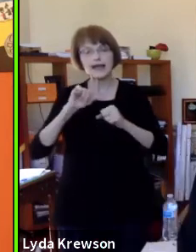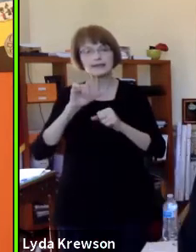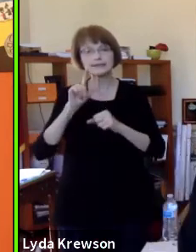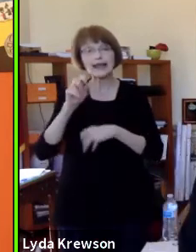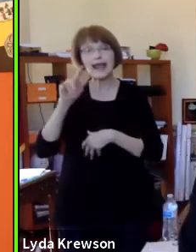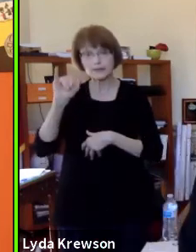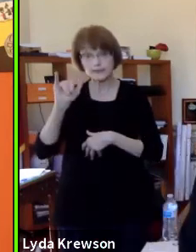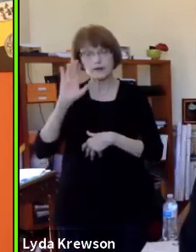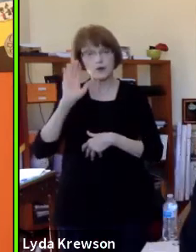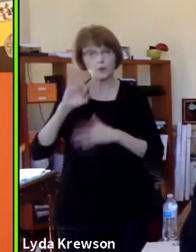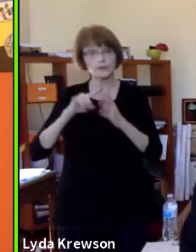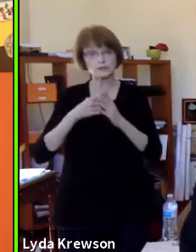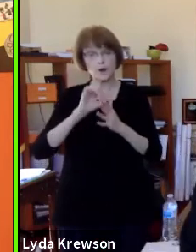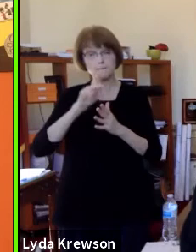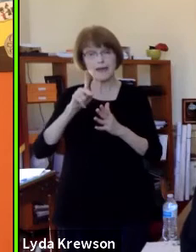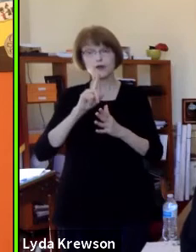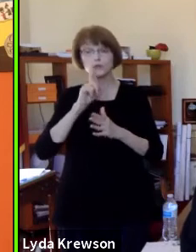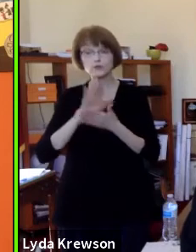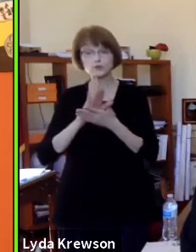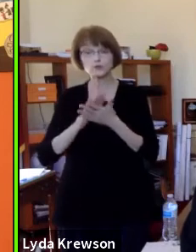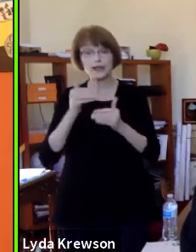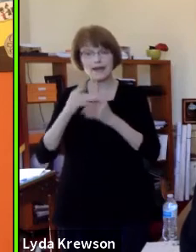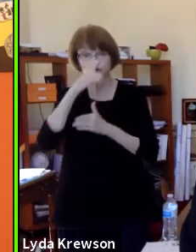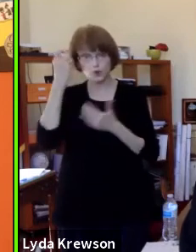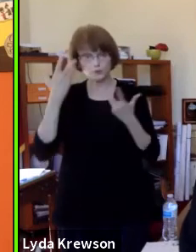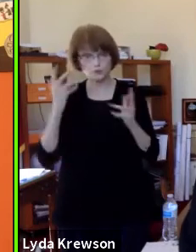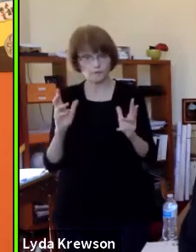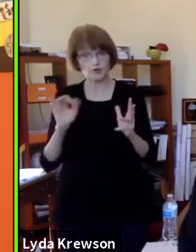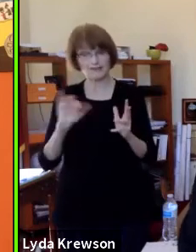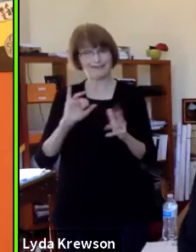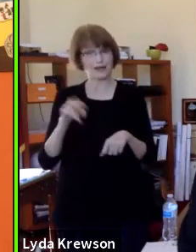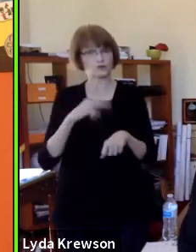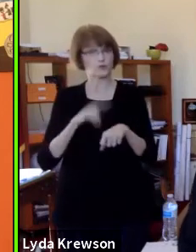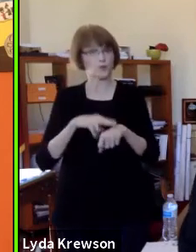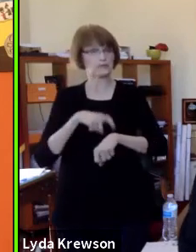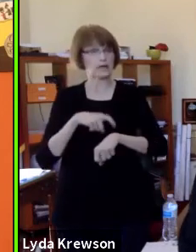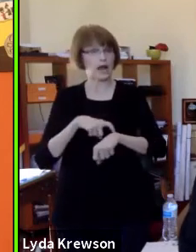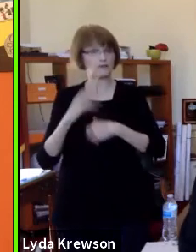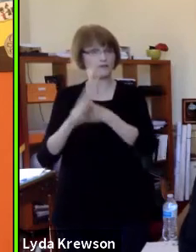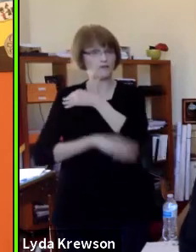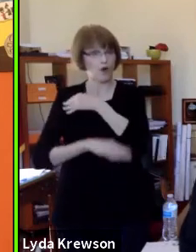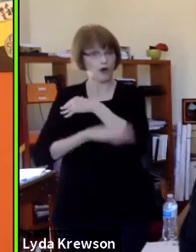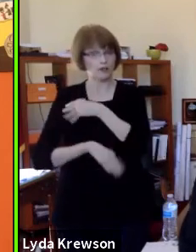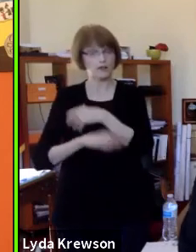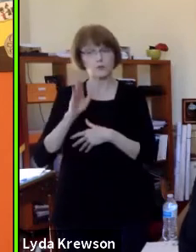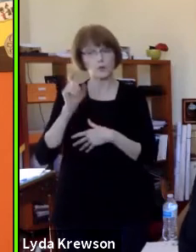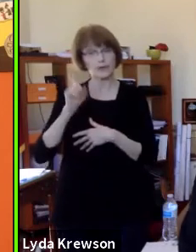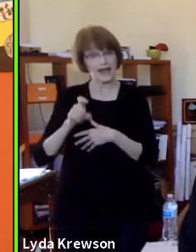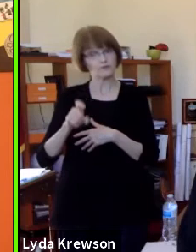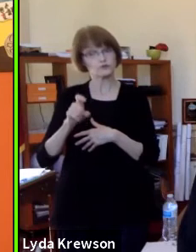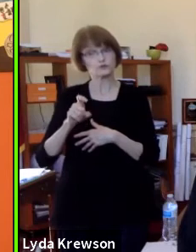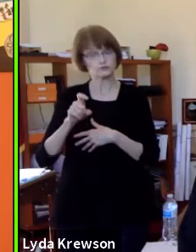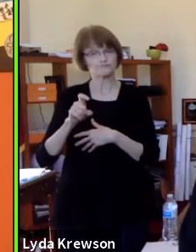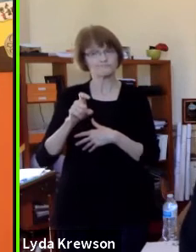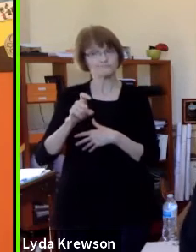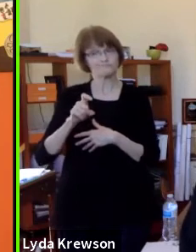back at real school after summer like normal? And will we have to wear a mask to